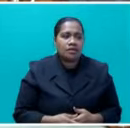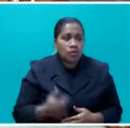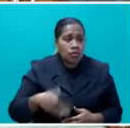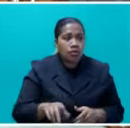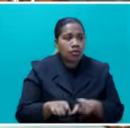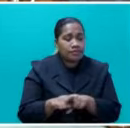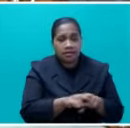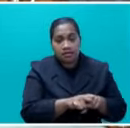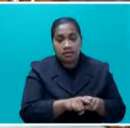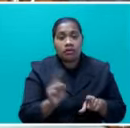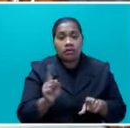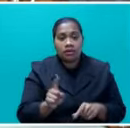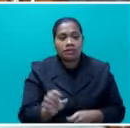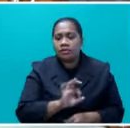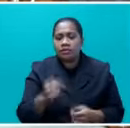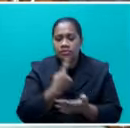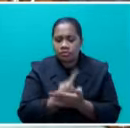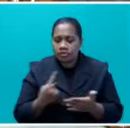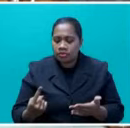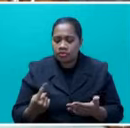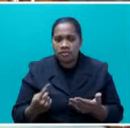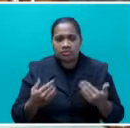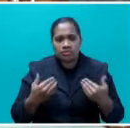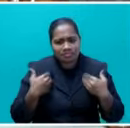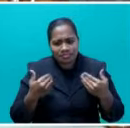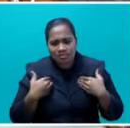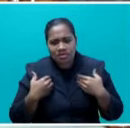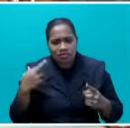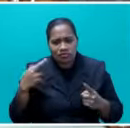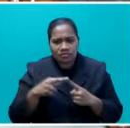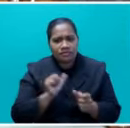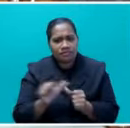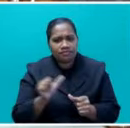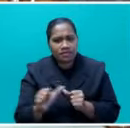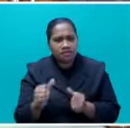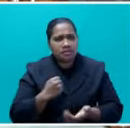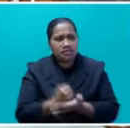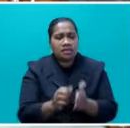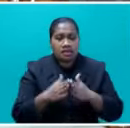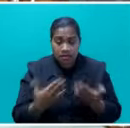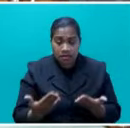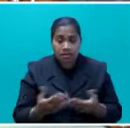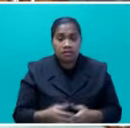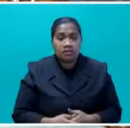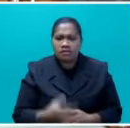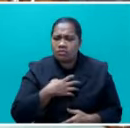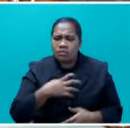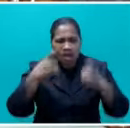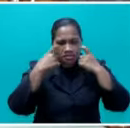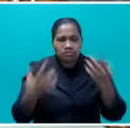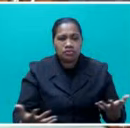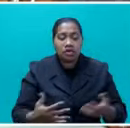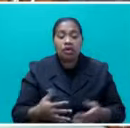all broadcasters will not only enjoy enhanced reach and better technical support, in other words, getting more exposure